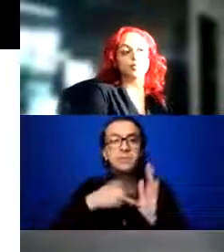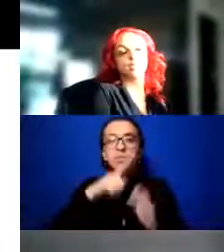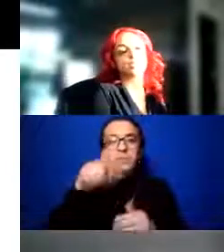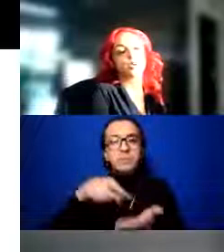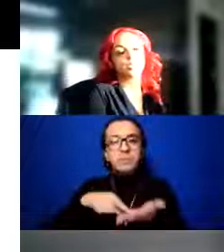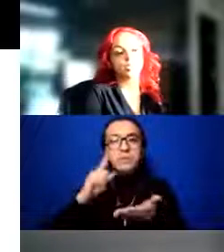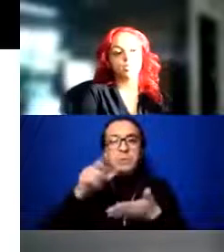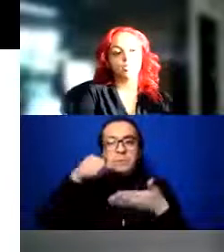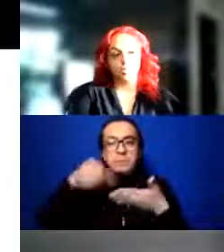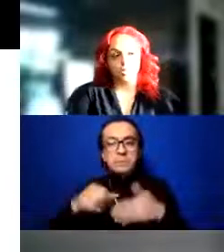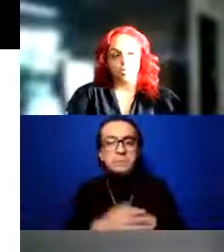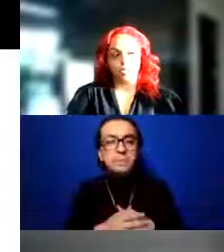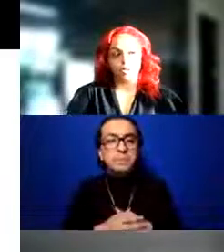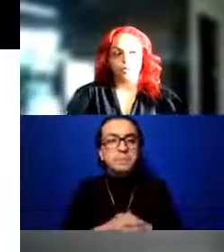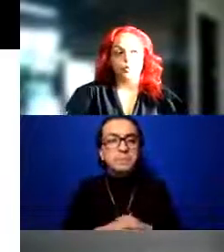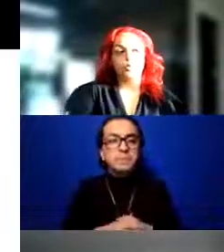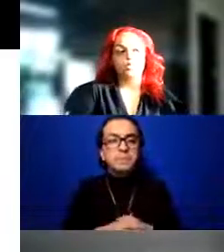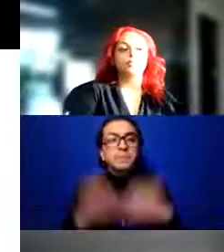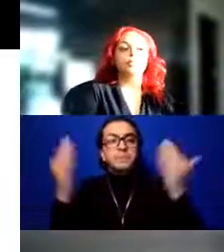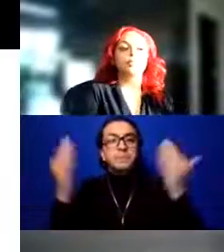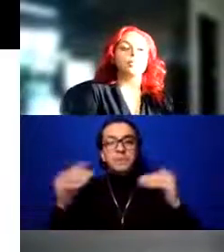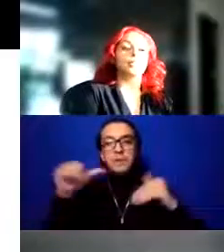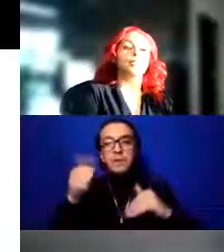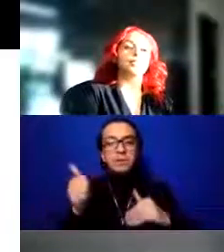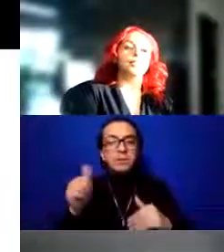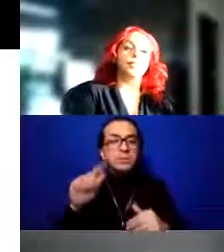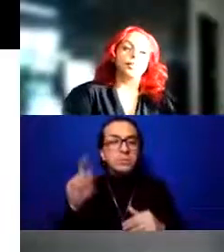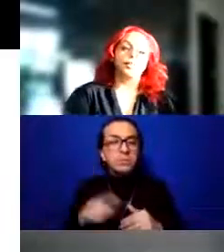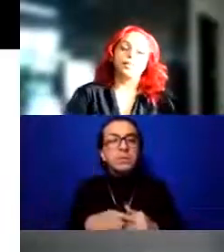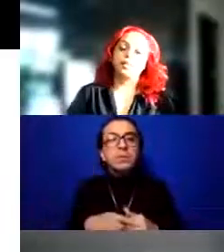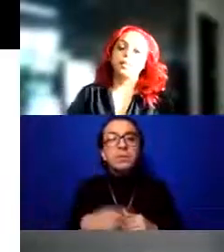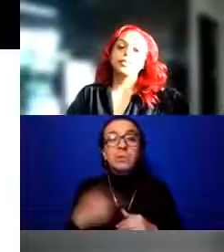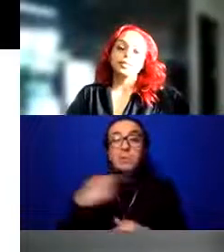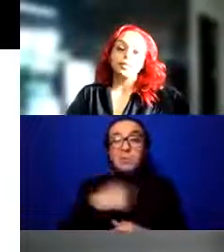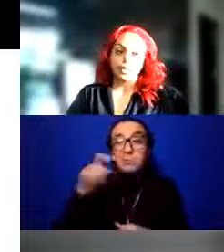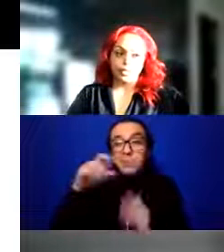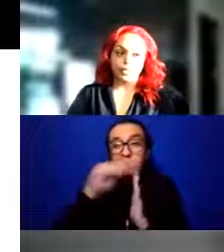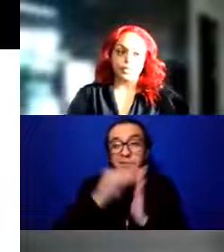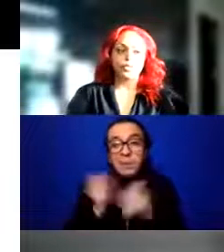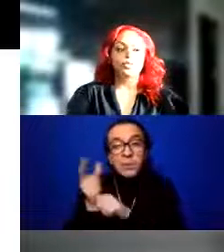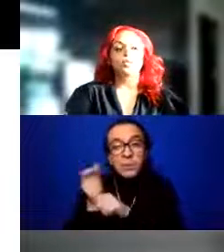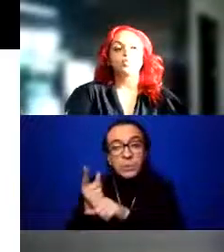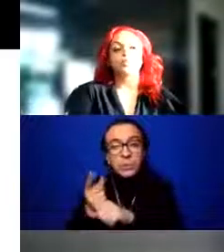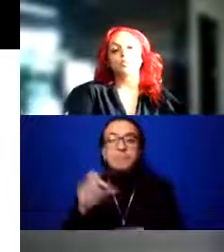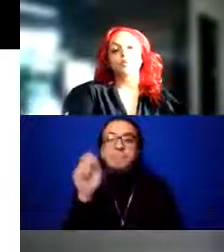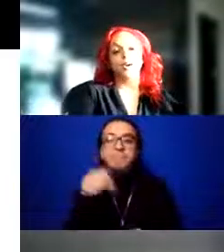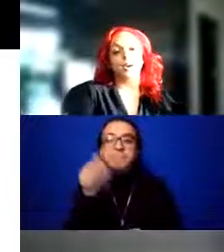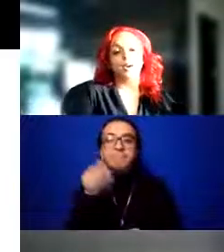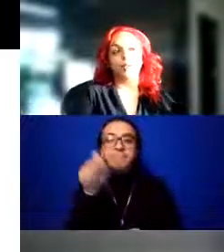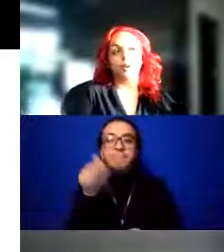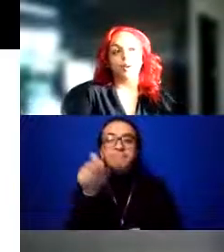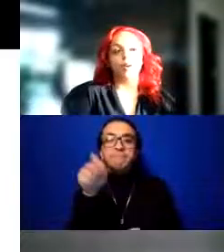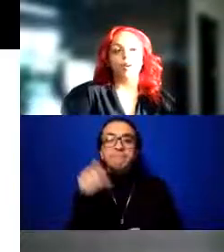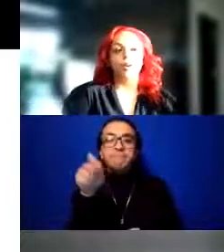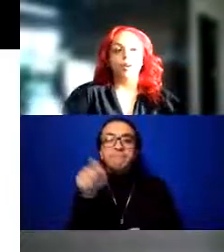The next question, do we need to fill this out every year? The answer is yes, just to make sure that we